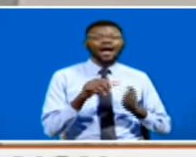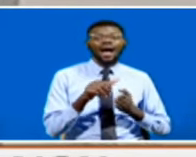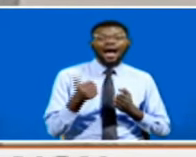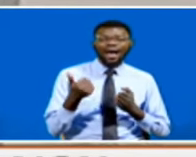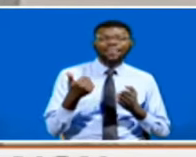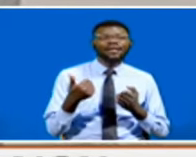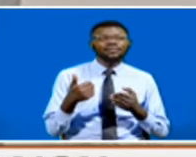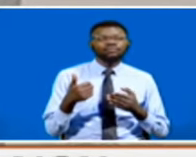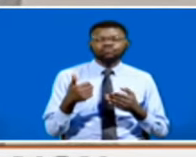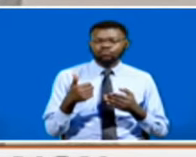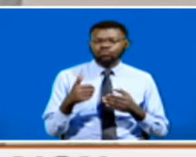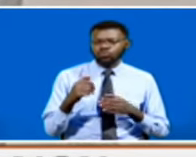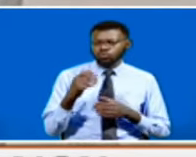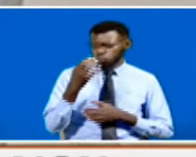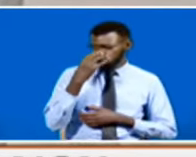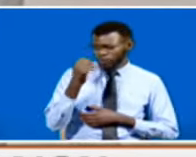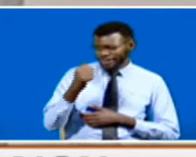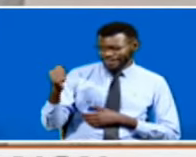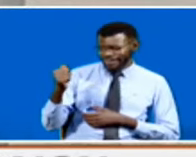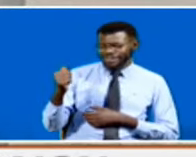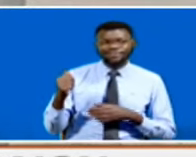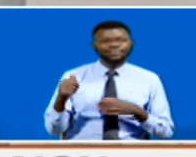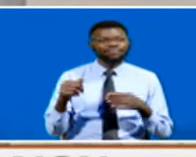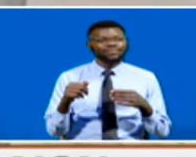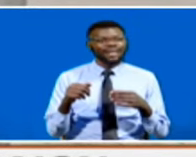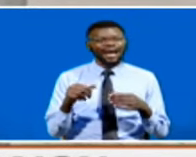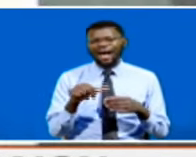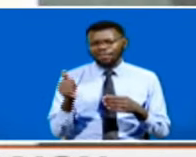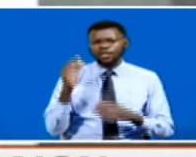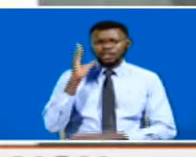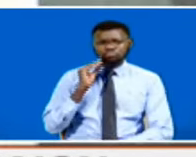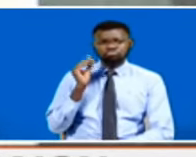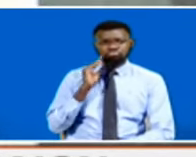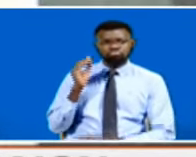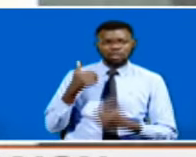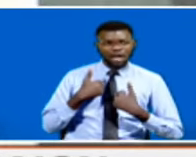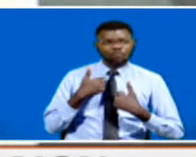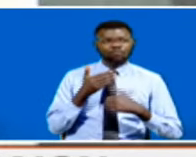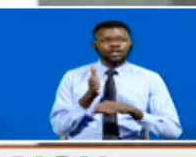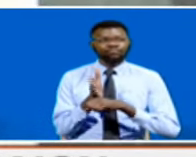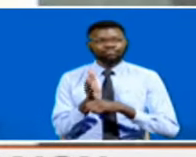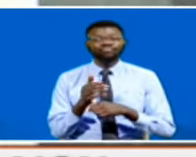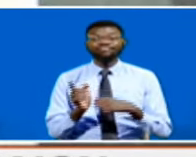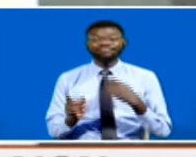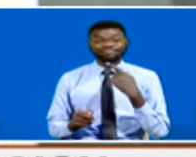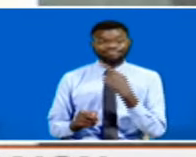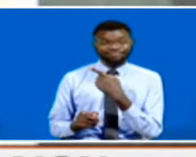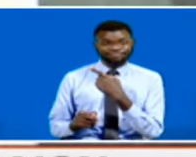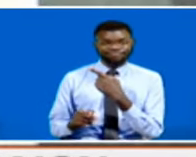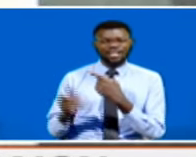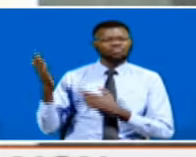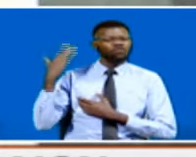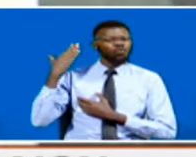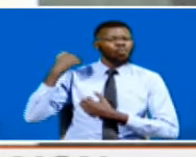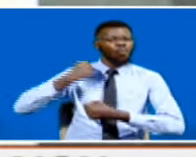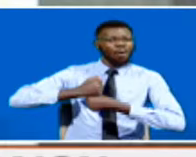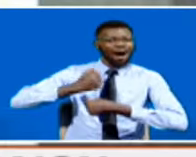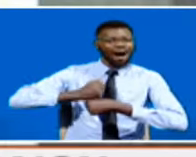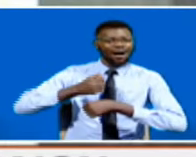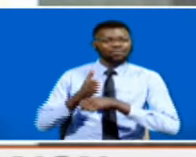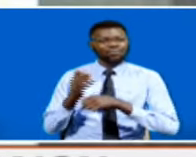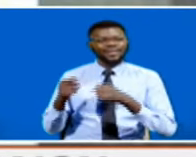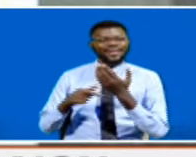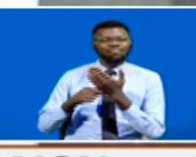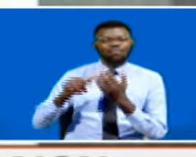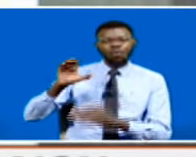Ruto and some that he has crafted, who include seasoned diplomats. Odinga's team is chaperoned by a long-serving diplomat, Elkanah Odembo,